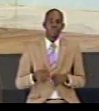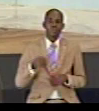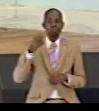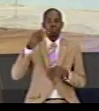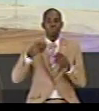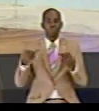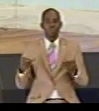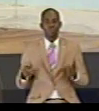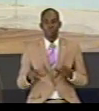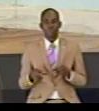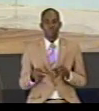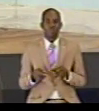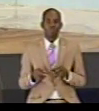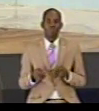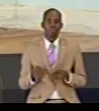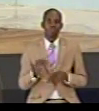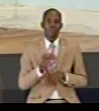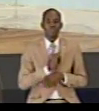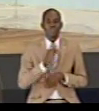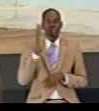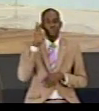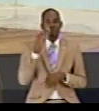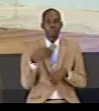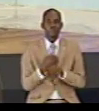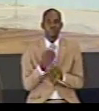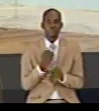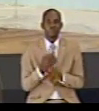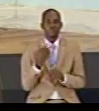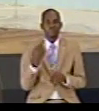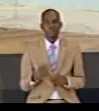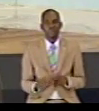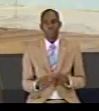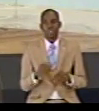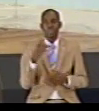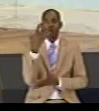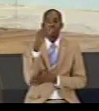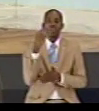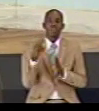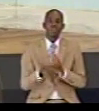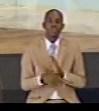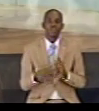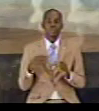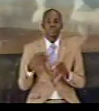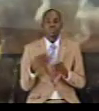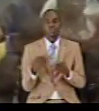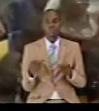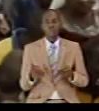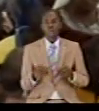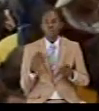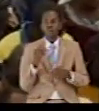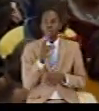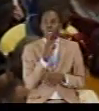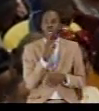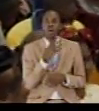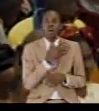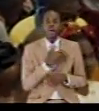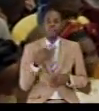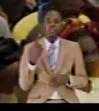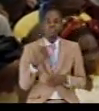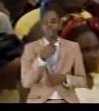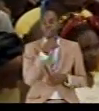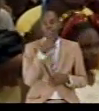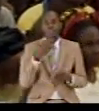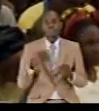valleys. I will make the wilderness a pool of water, and the dry